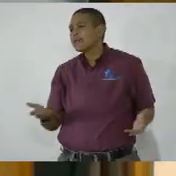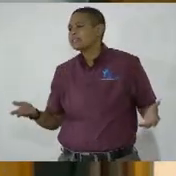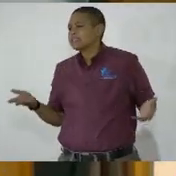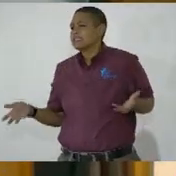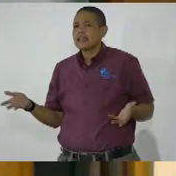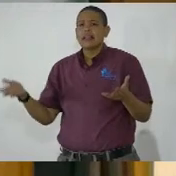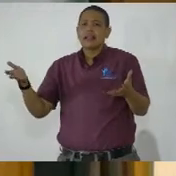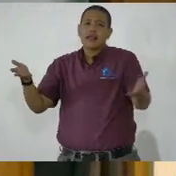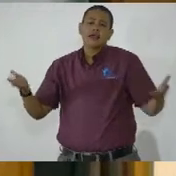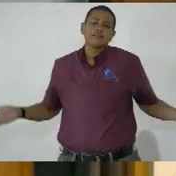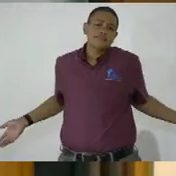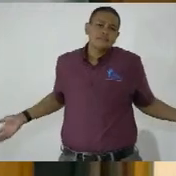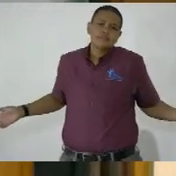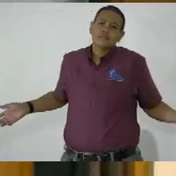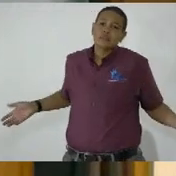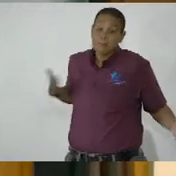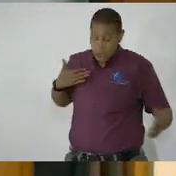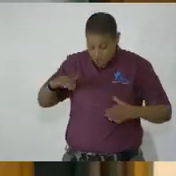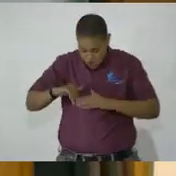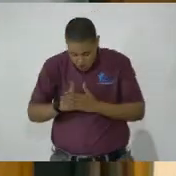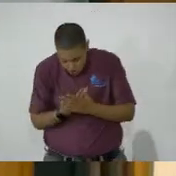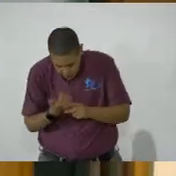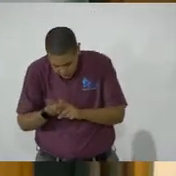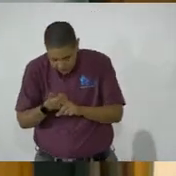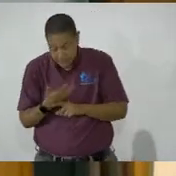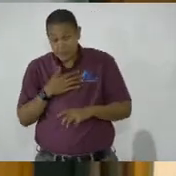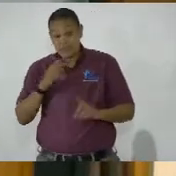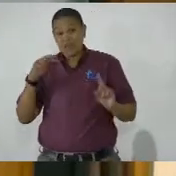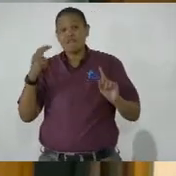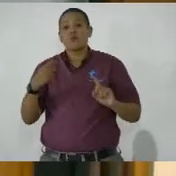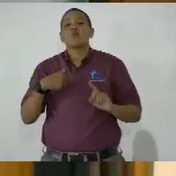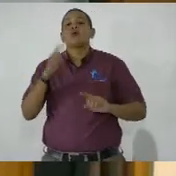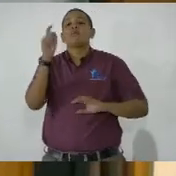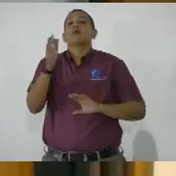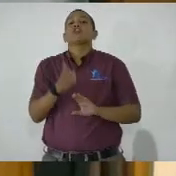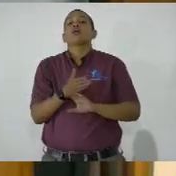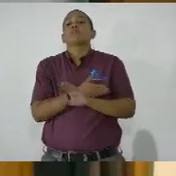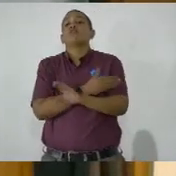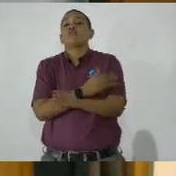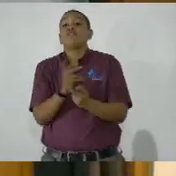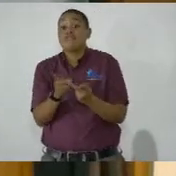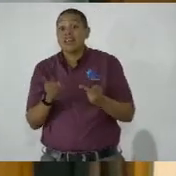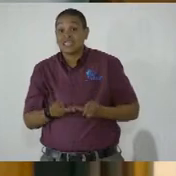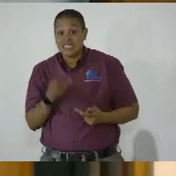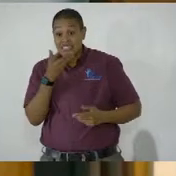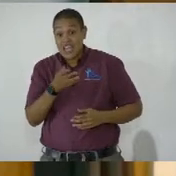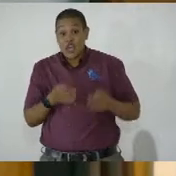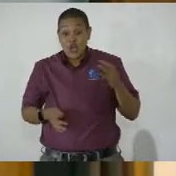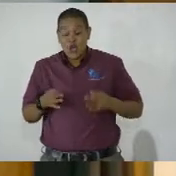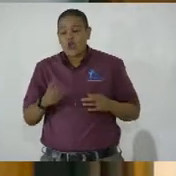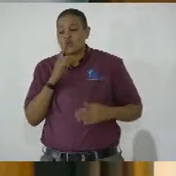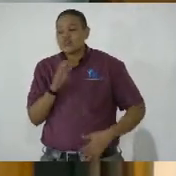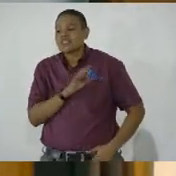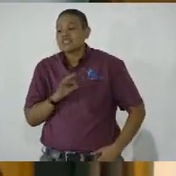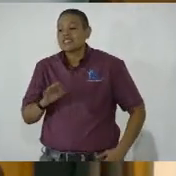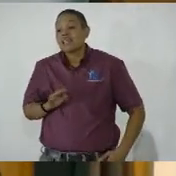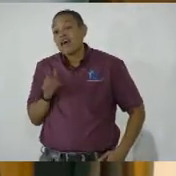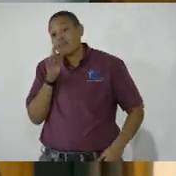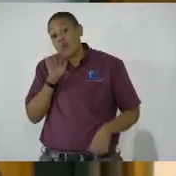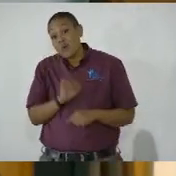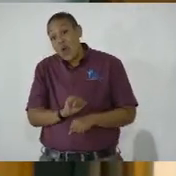my view, Madam Speaker, that we must improve the facilities in the courts so that the staff who work